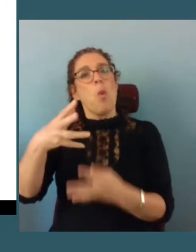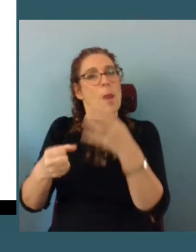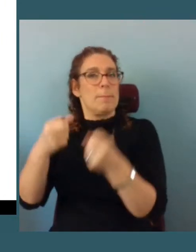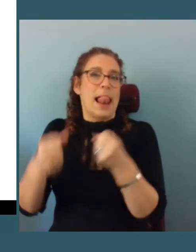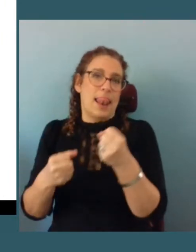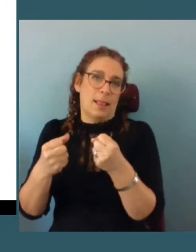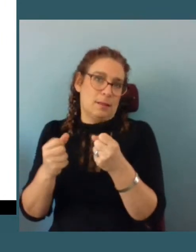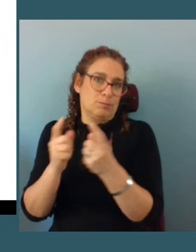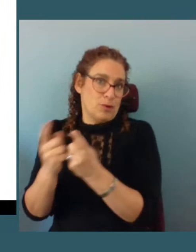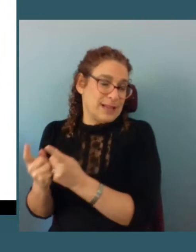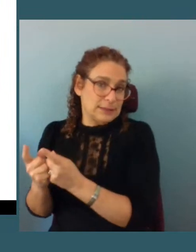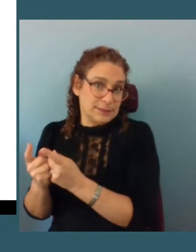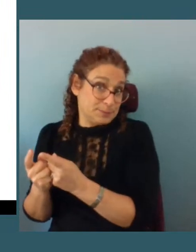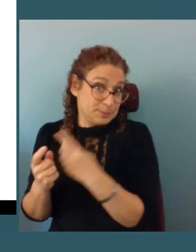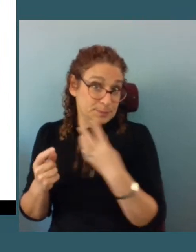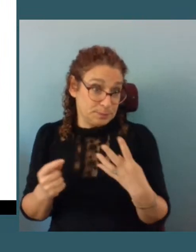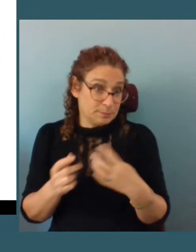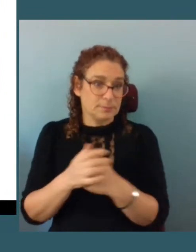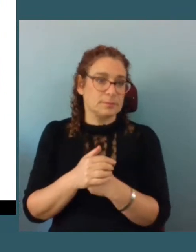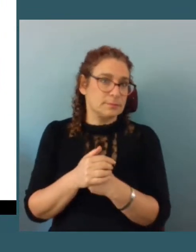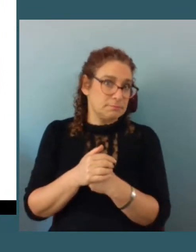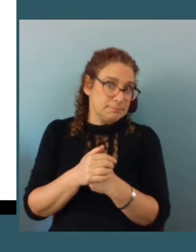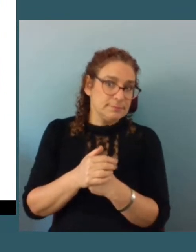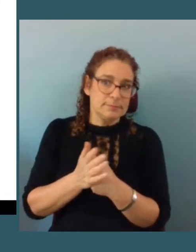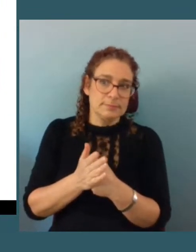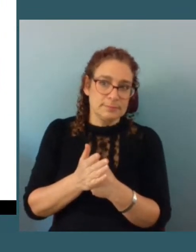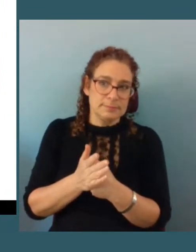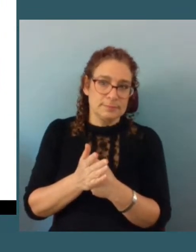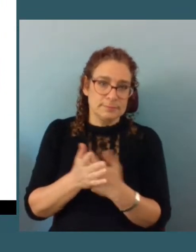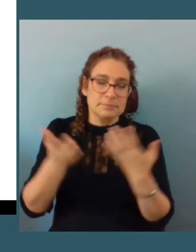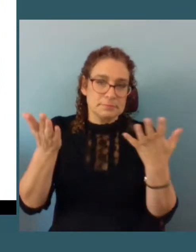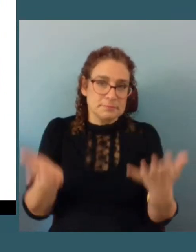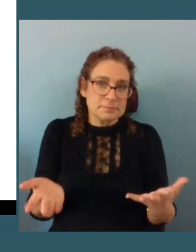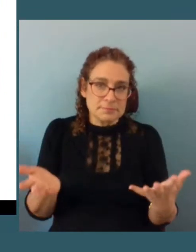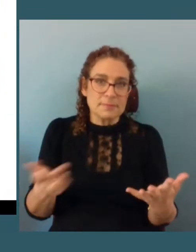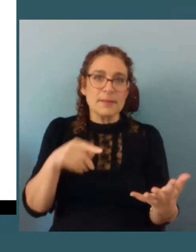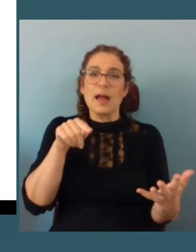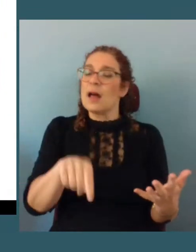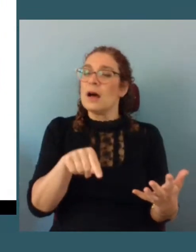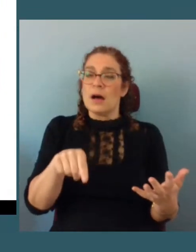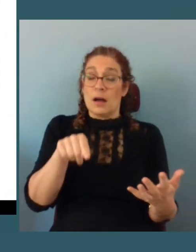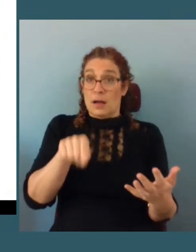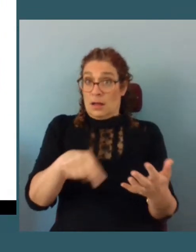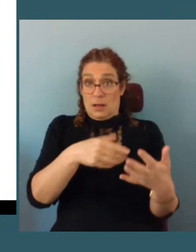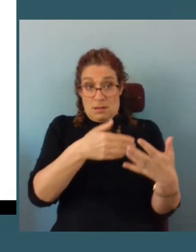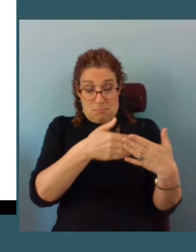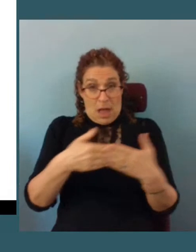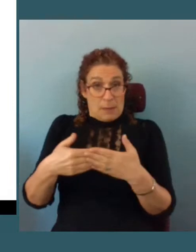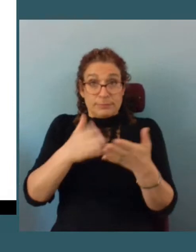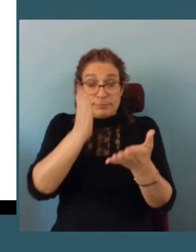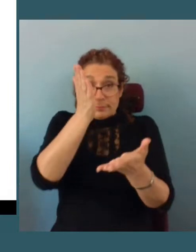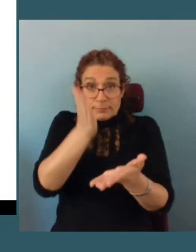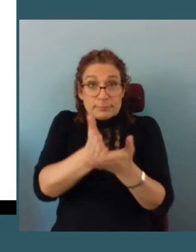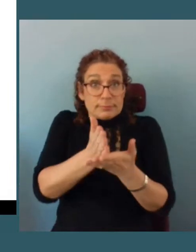So I think the take-home message here is the story, there's no sort of suggestion this is a